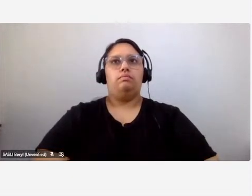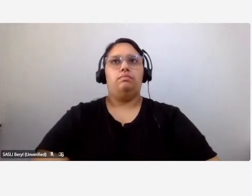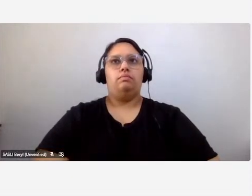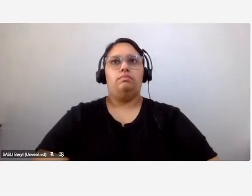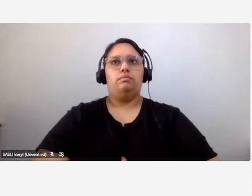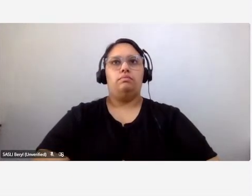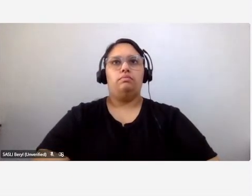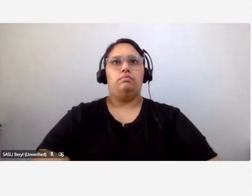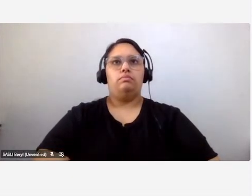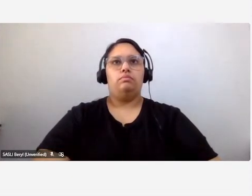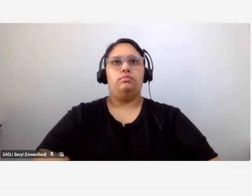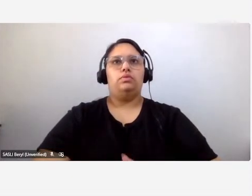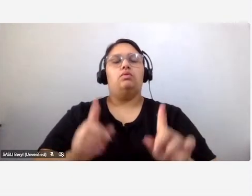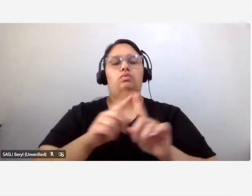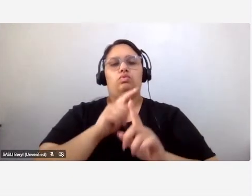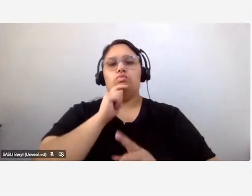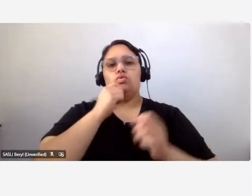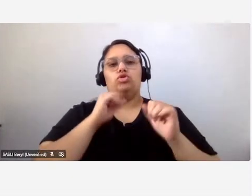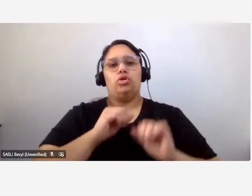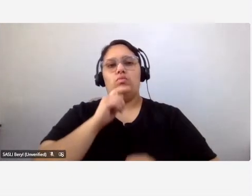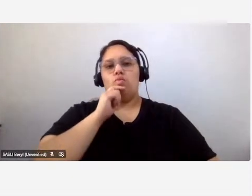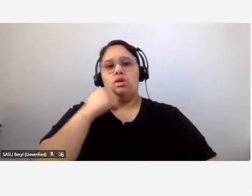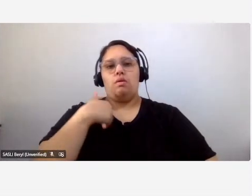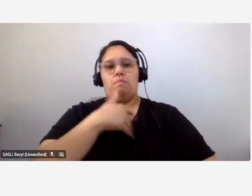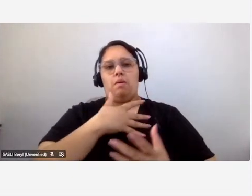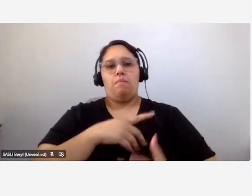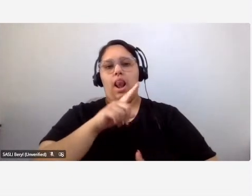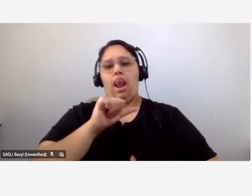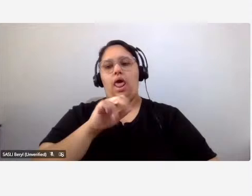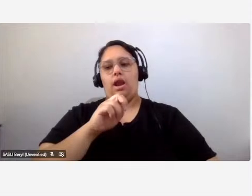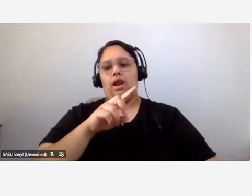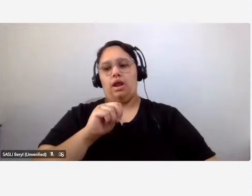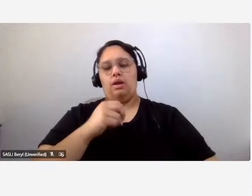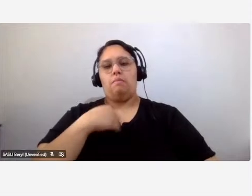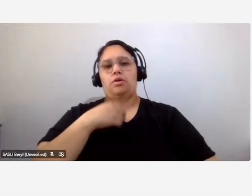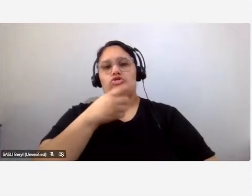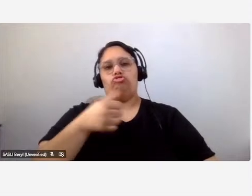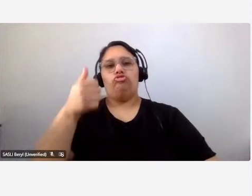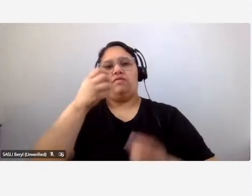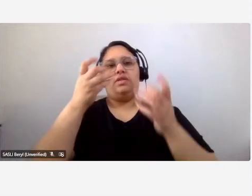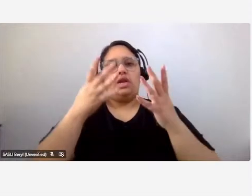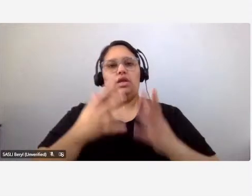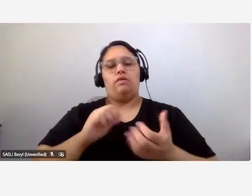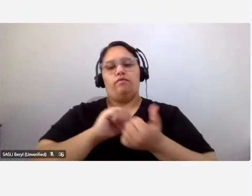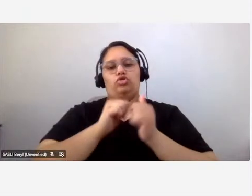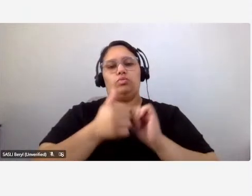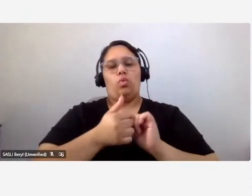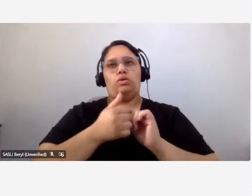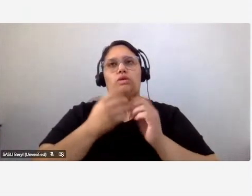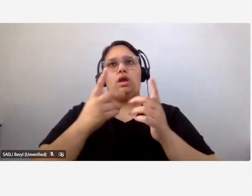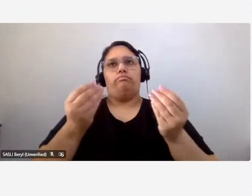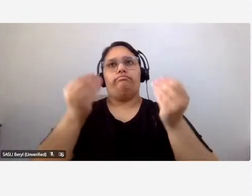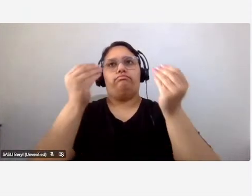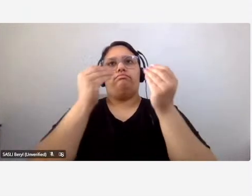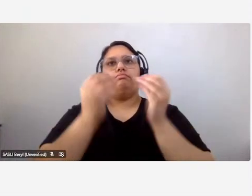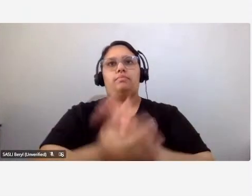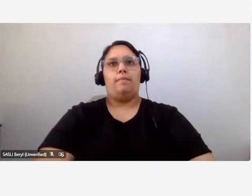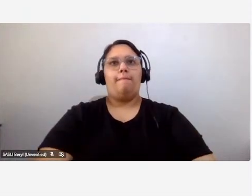Good morning, Chair. Good morning, members. My name is Lyndon Bauer, and I am the Chief Director for Sport and Recreation.